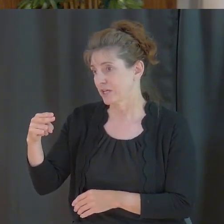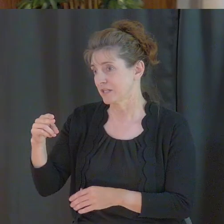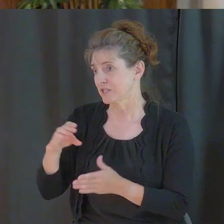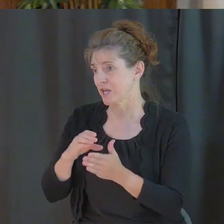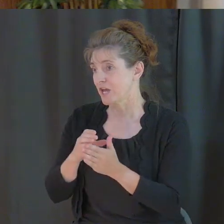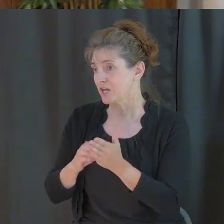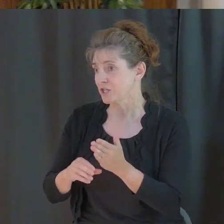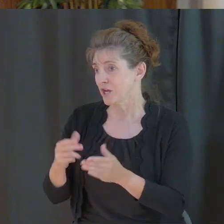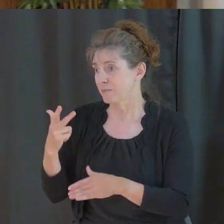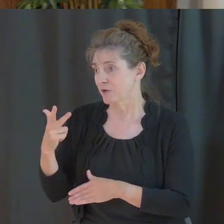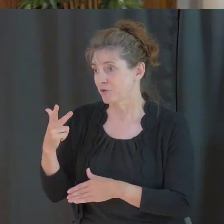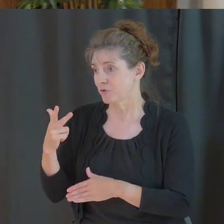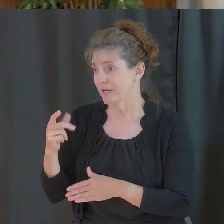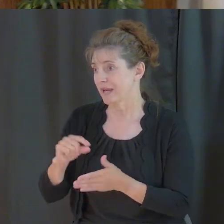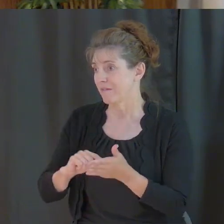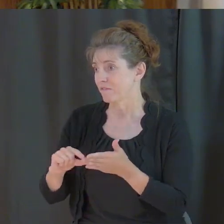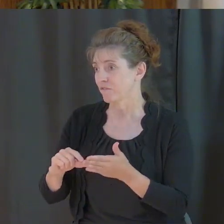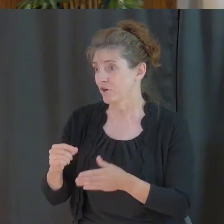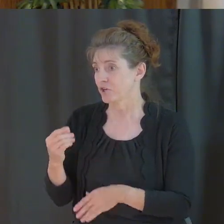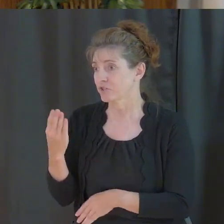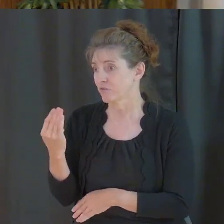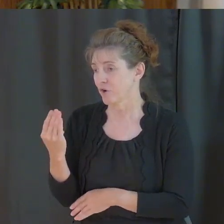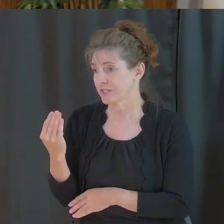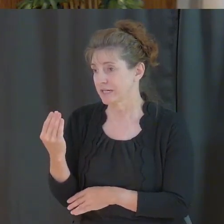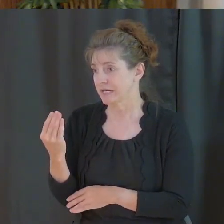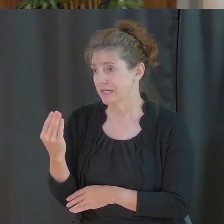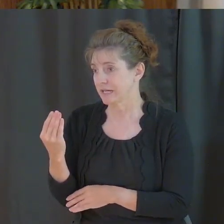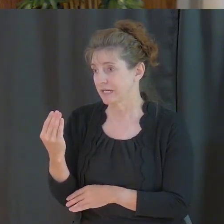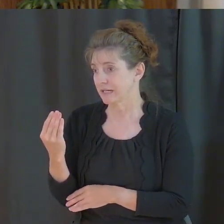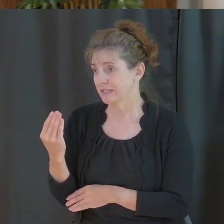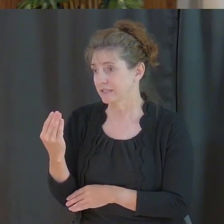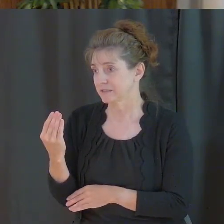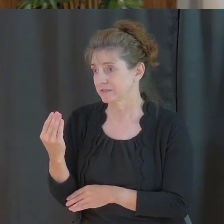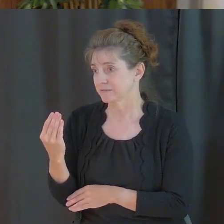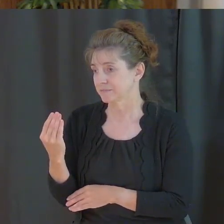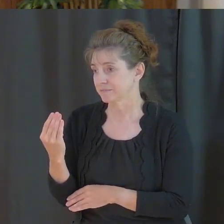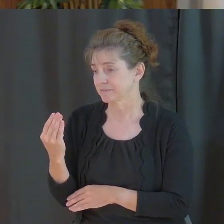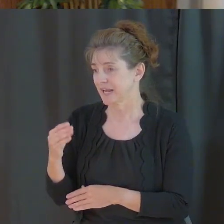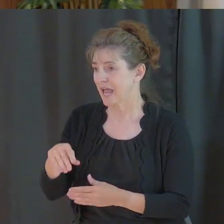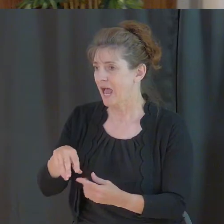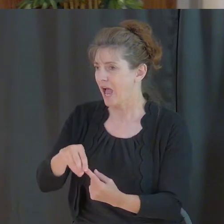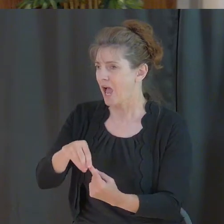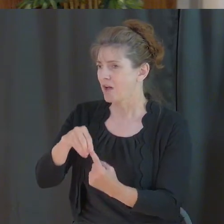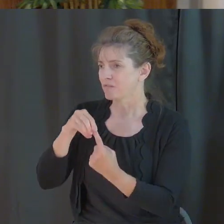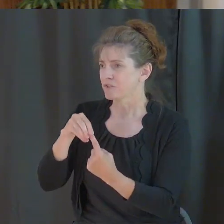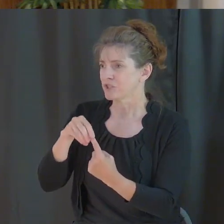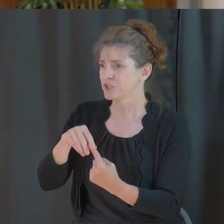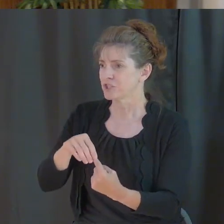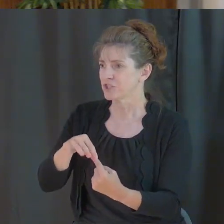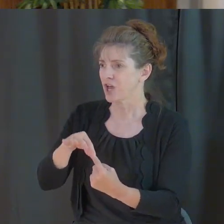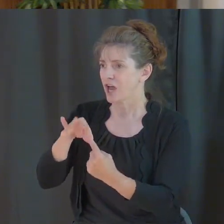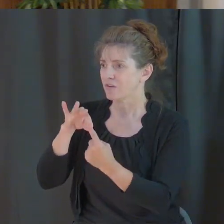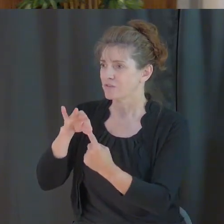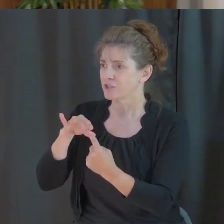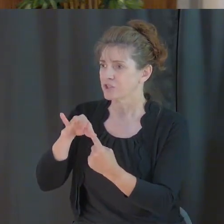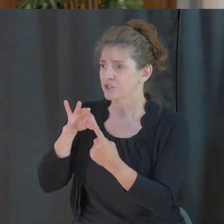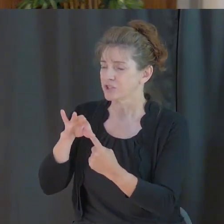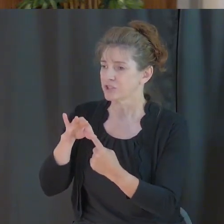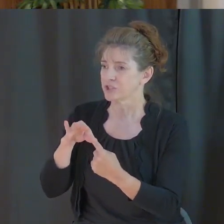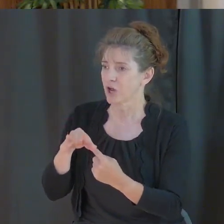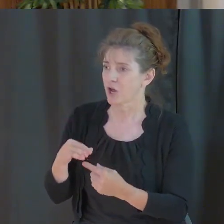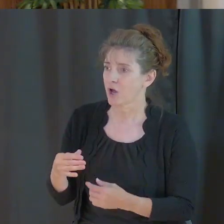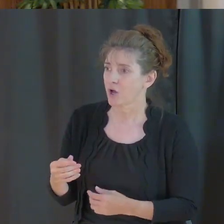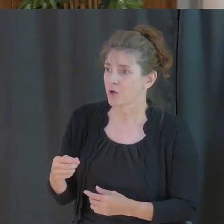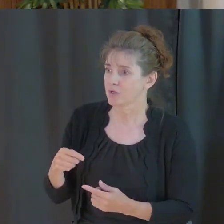starting in verse 14. So Ephesians chapter 3, verse 14. I chose this because it kind of fit well with what we were studying in Sabbath school